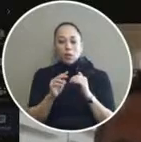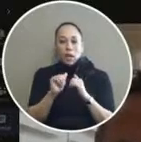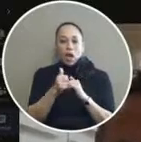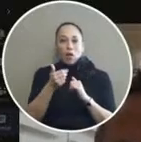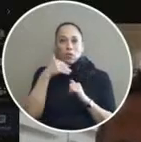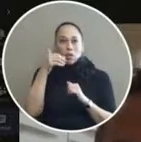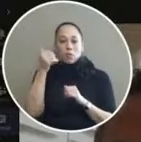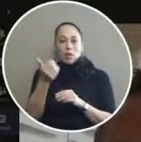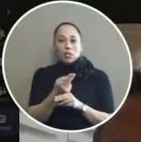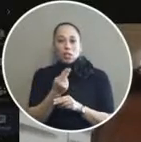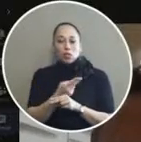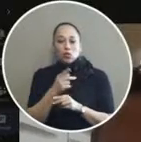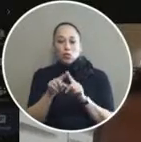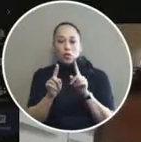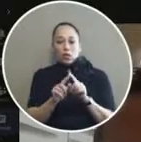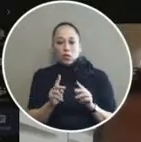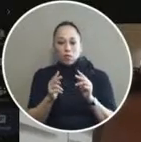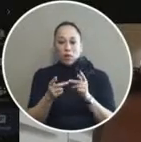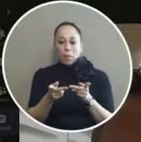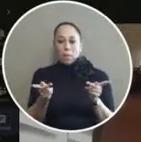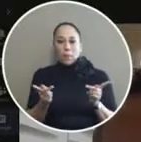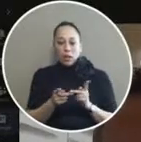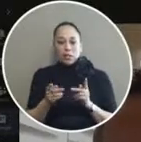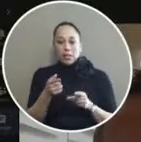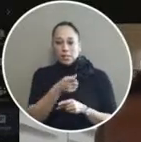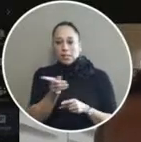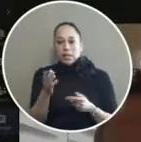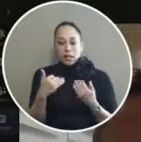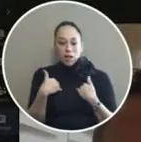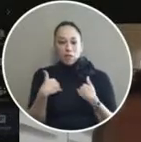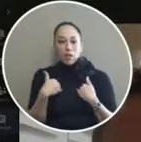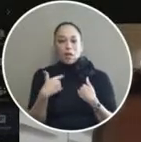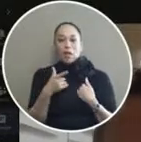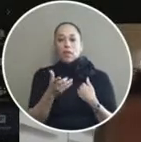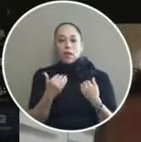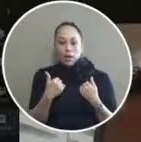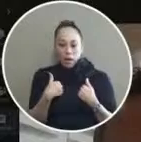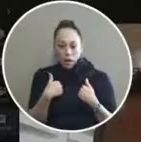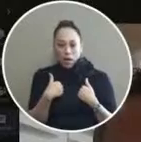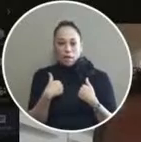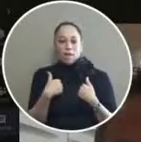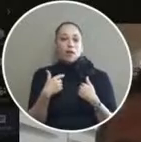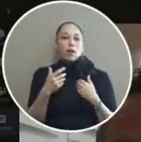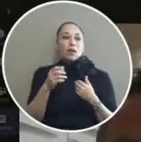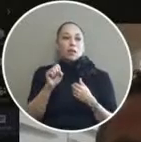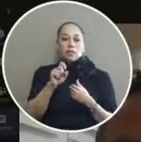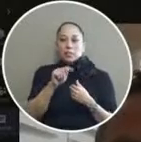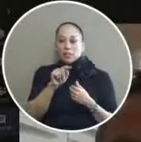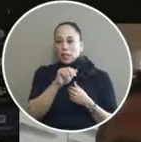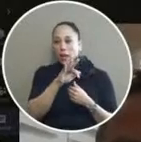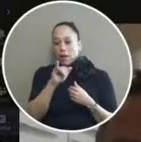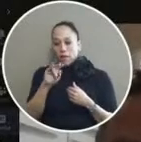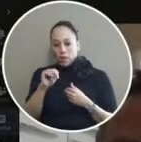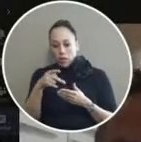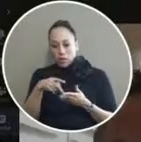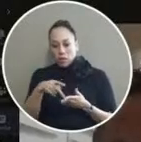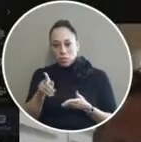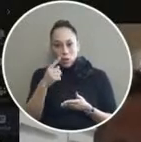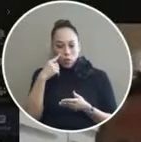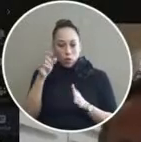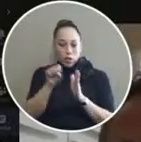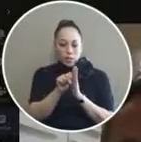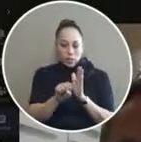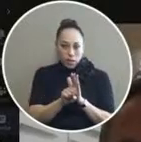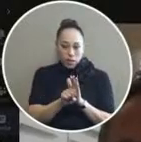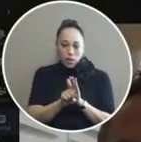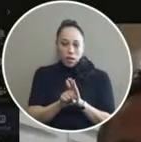best utilize all the different facilities that they have, that we have. They have staffing Their staffing gets paid by the